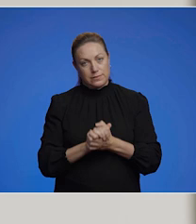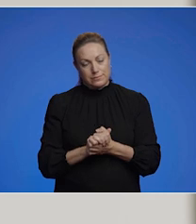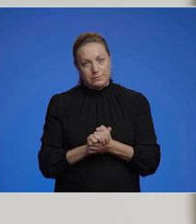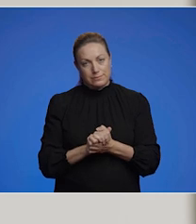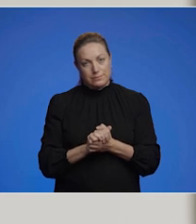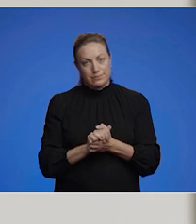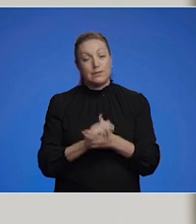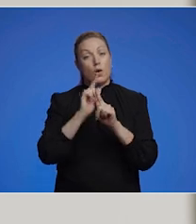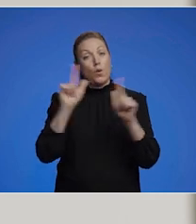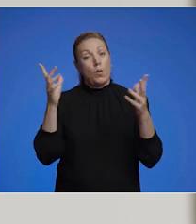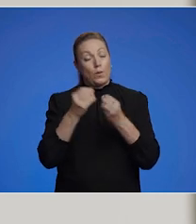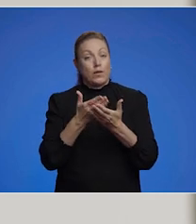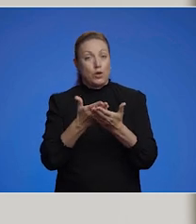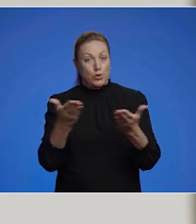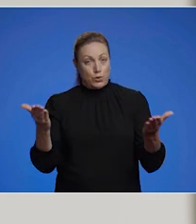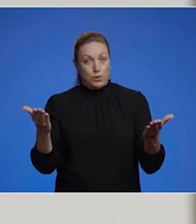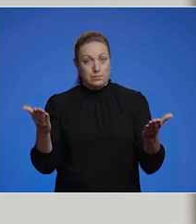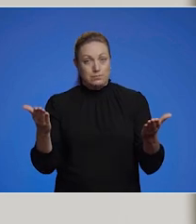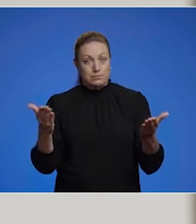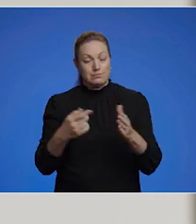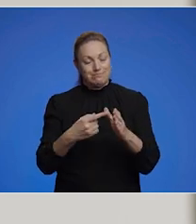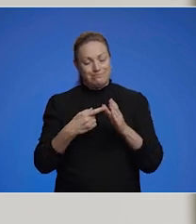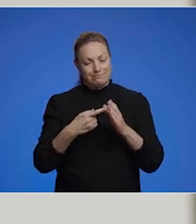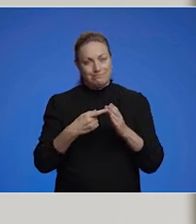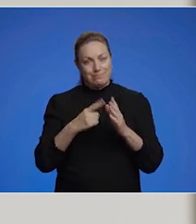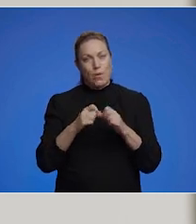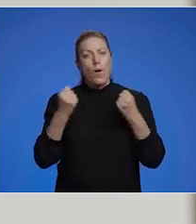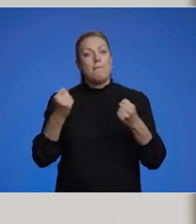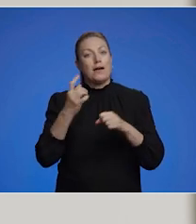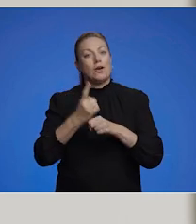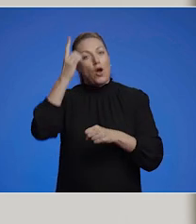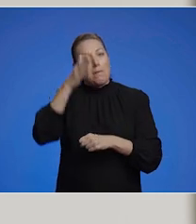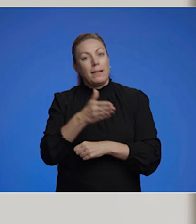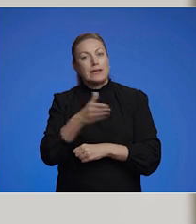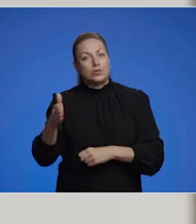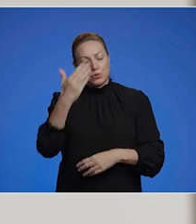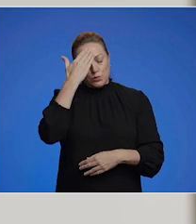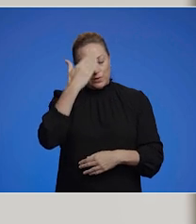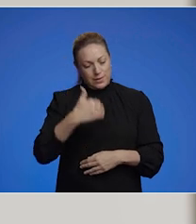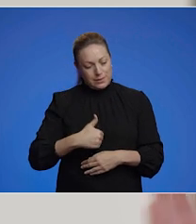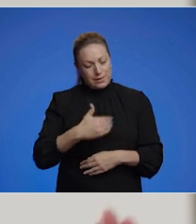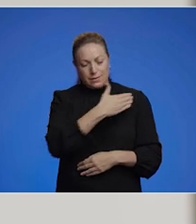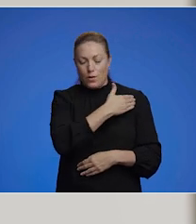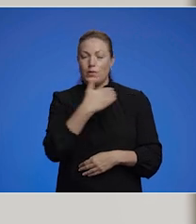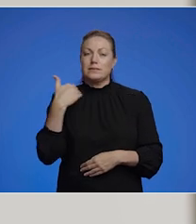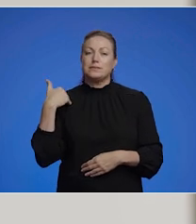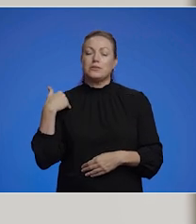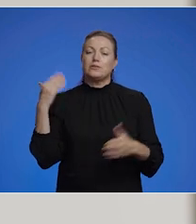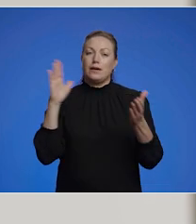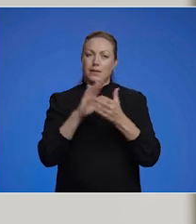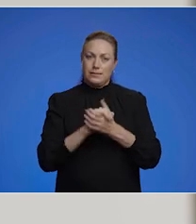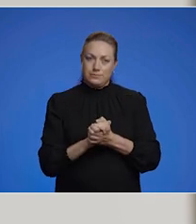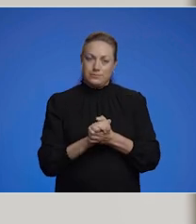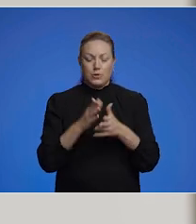The Lord be with you. And with your spirit. May Almighty God bless you, the Father, the Son, and the Holy Spirit. Amen.